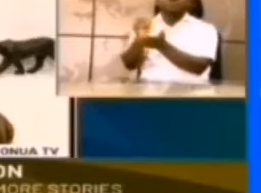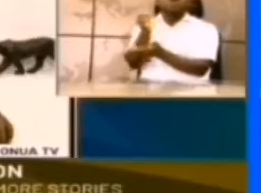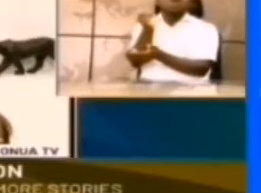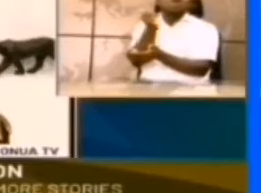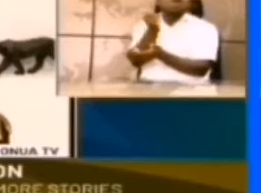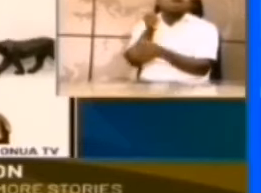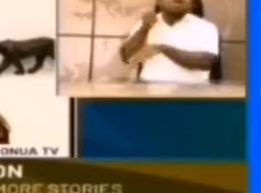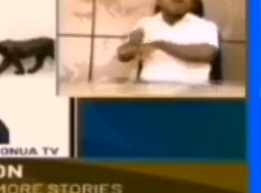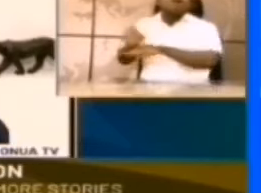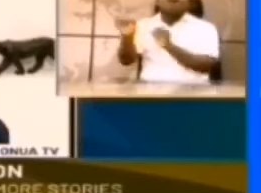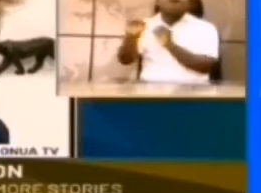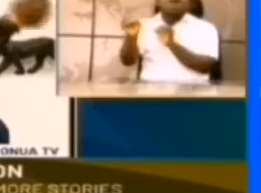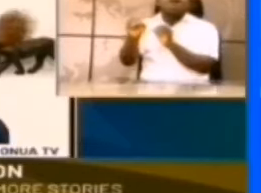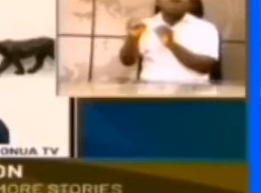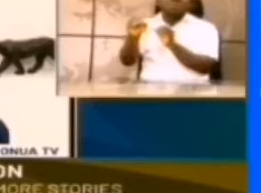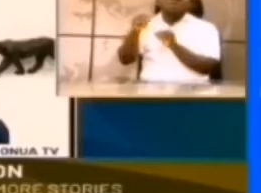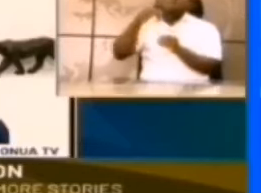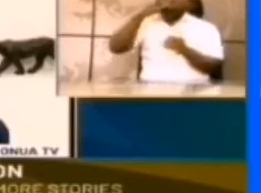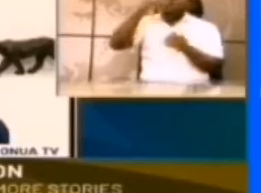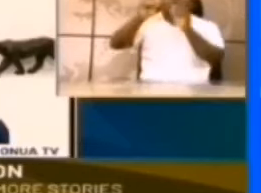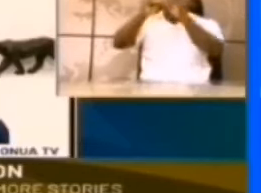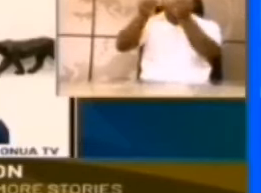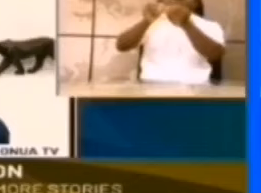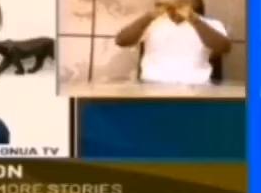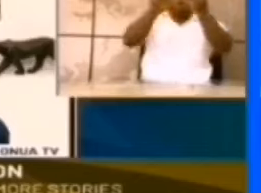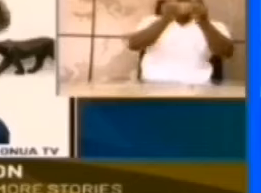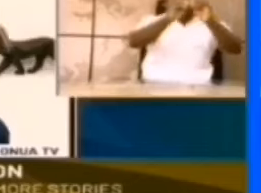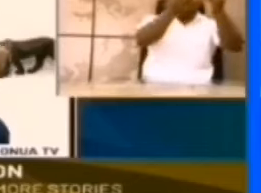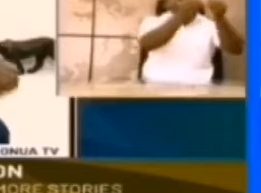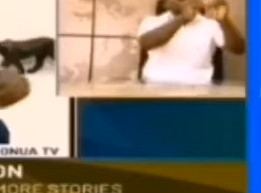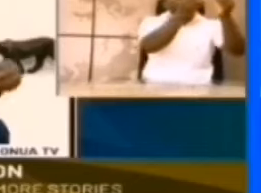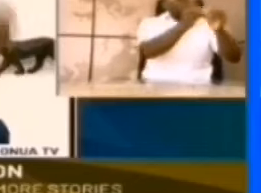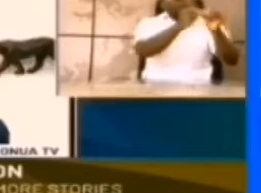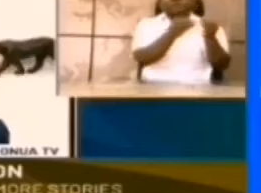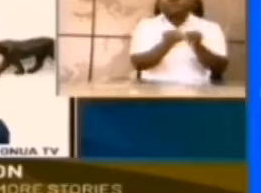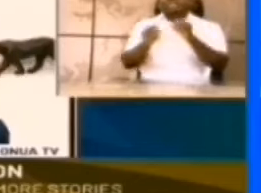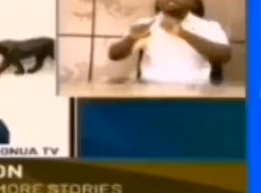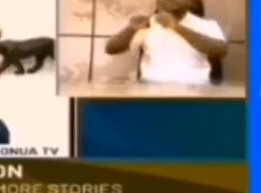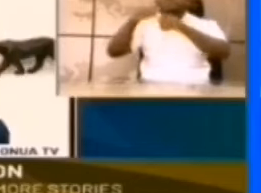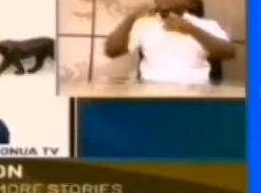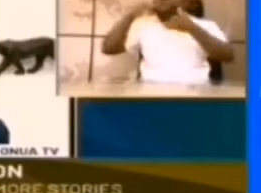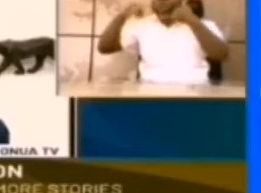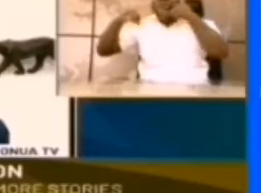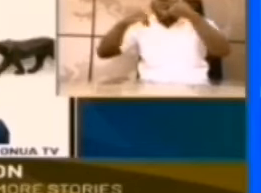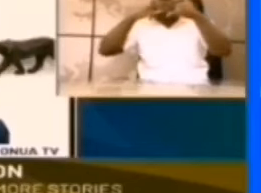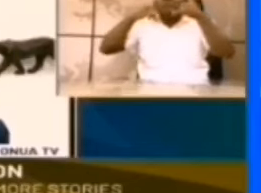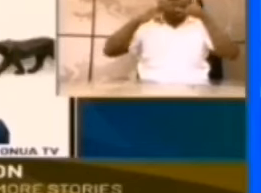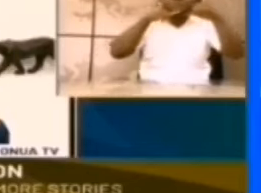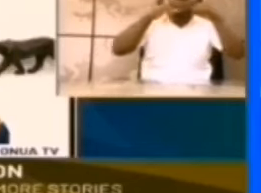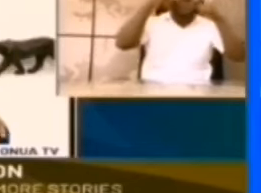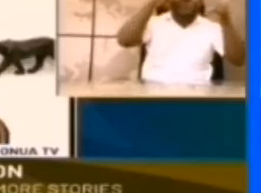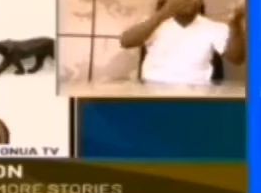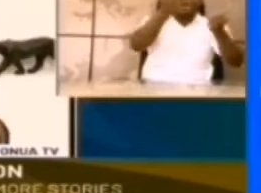Freeway, Tayweni Yedra, also there be pumping out, I say, no more from Betty, fire service impending for, now or fre,